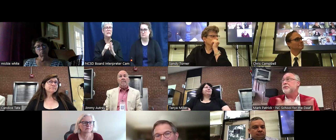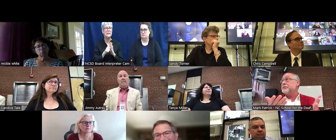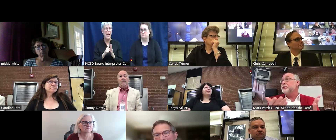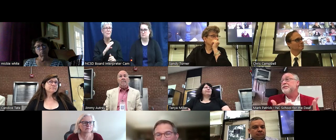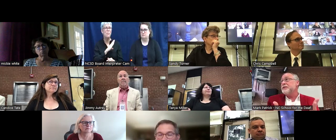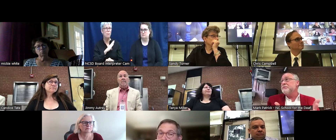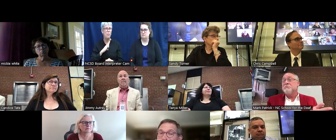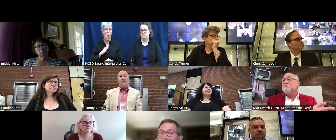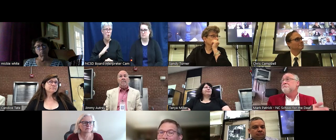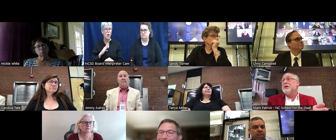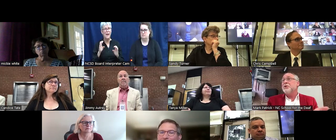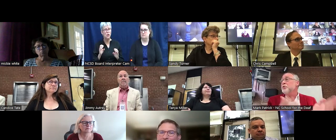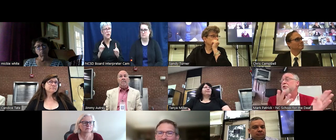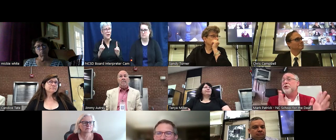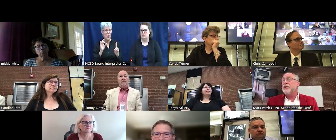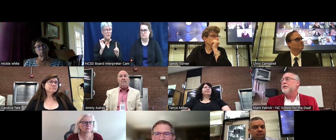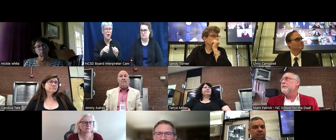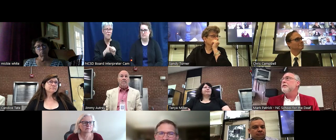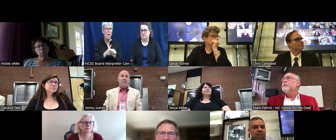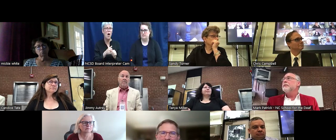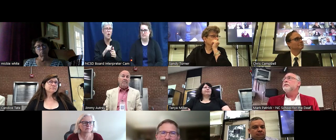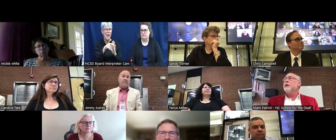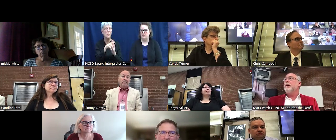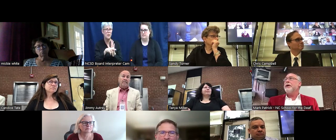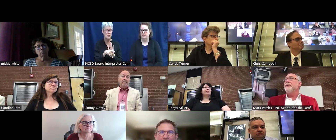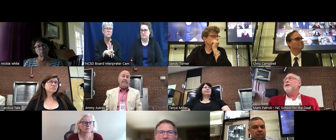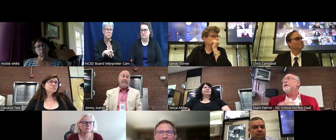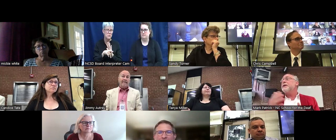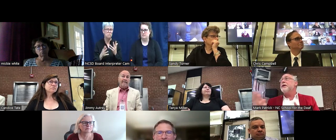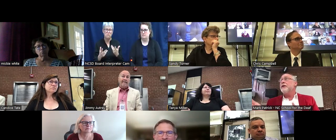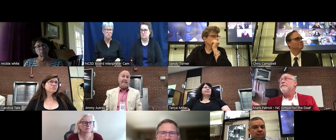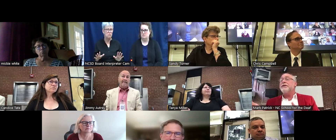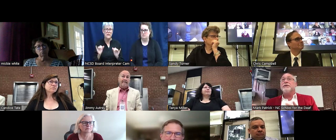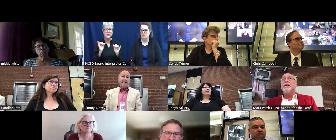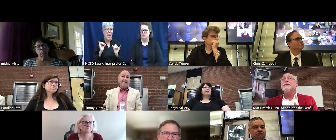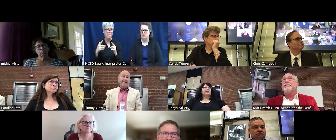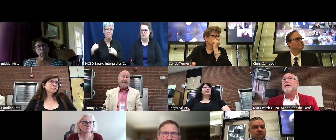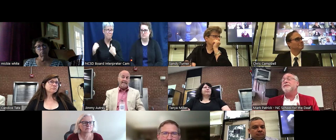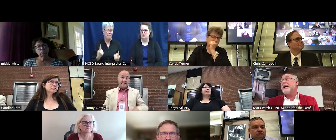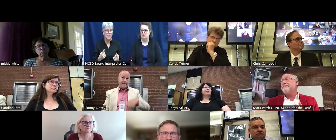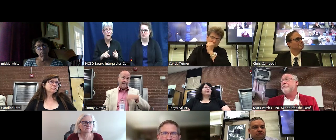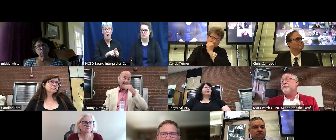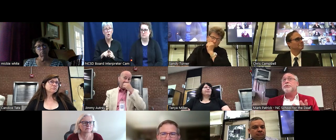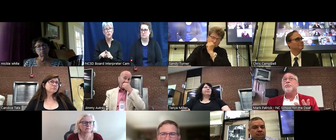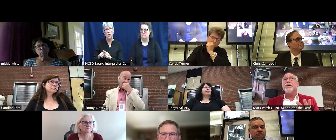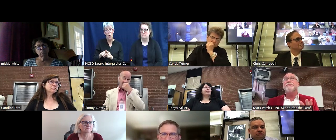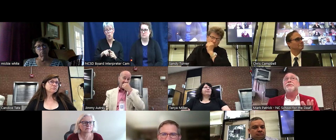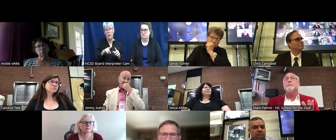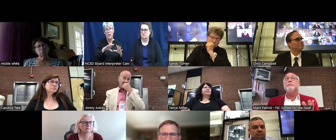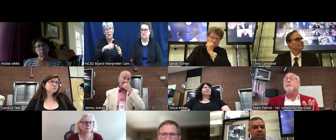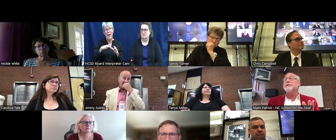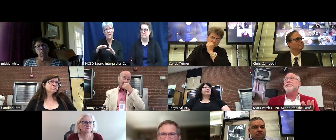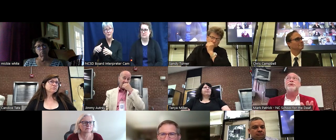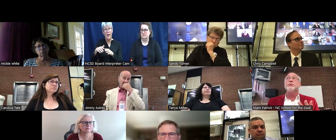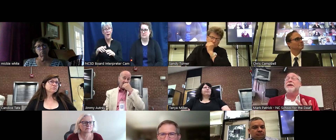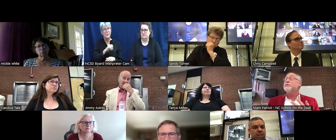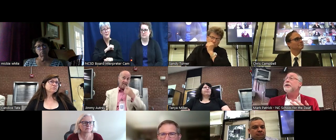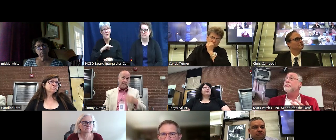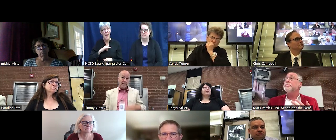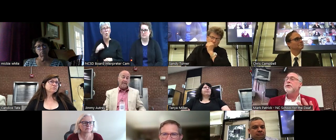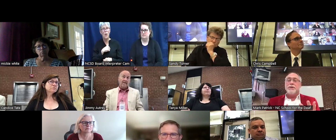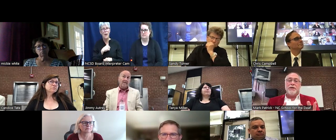is simple and easy. They get a 1-year contract. And then any of the classified staff members, we have some residential